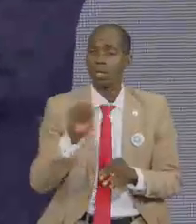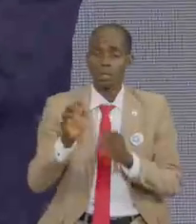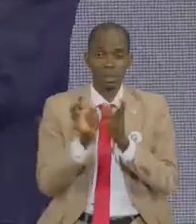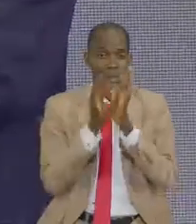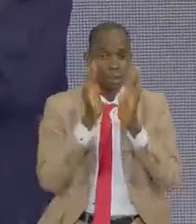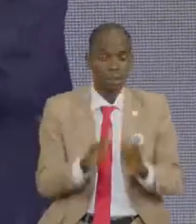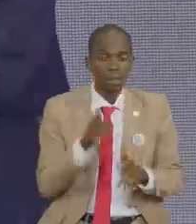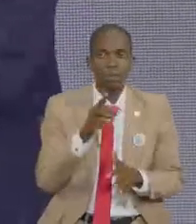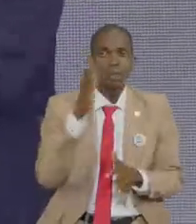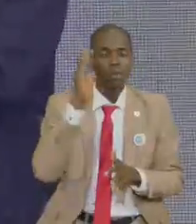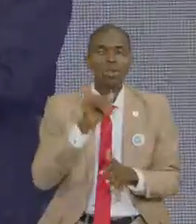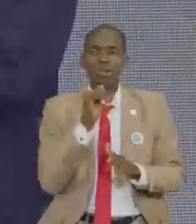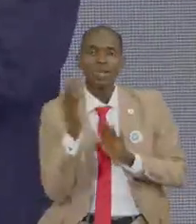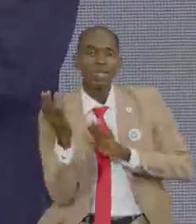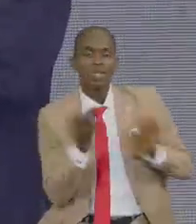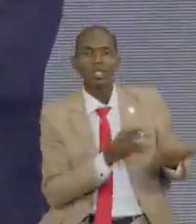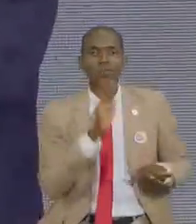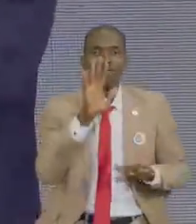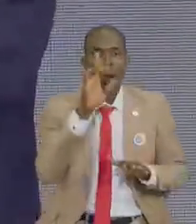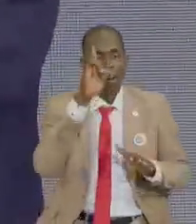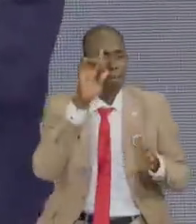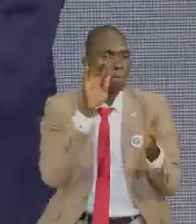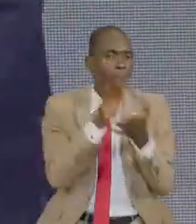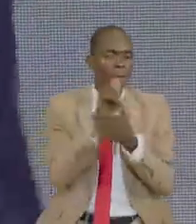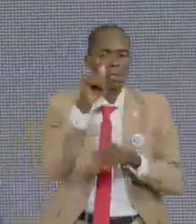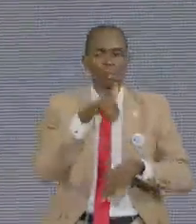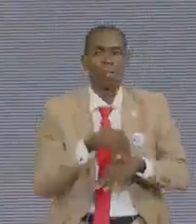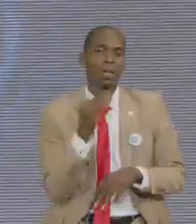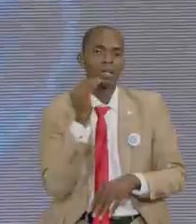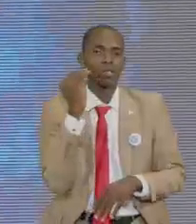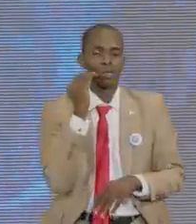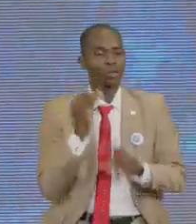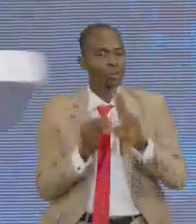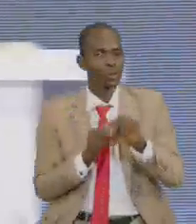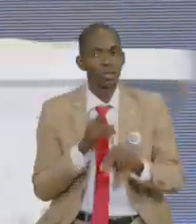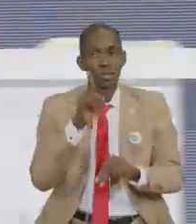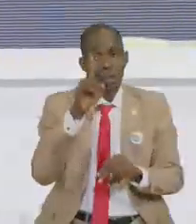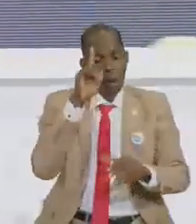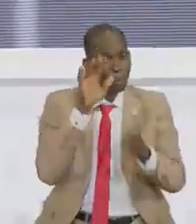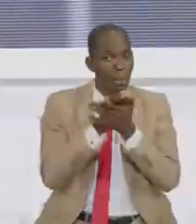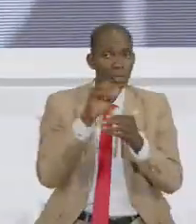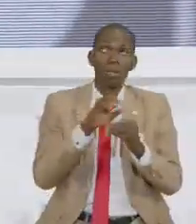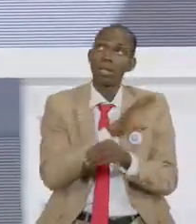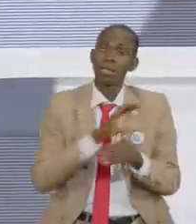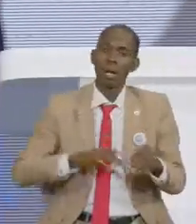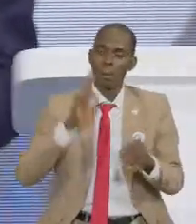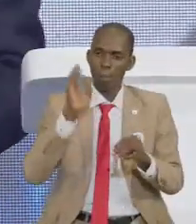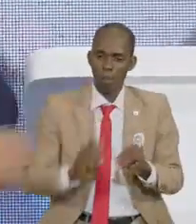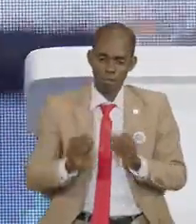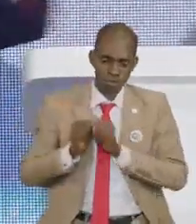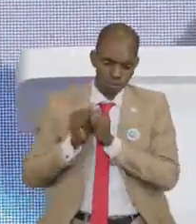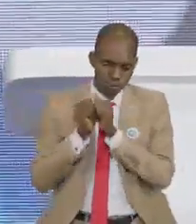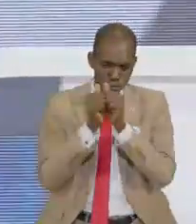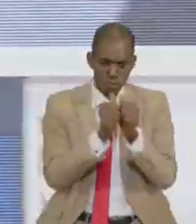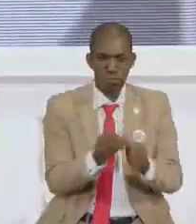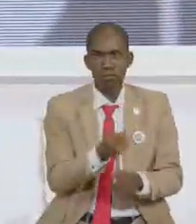your conviction at home. Your conviction will travel with you.